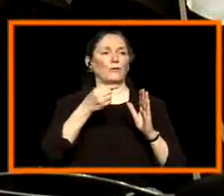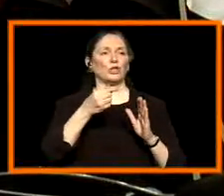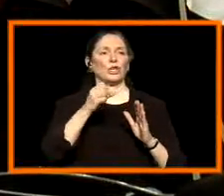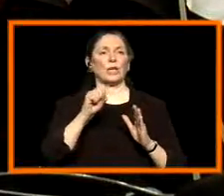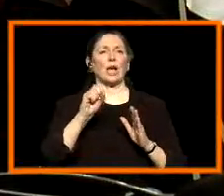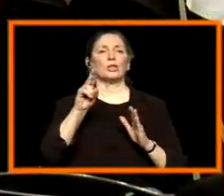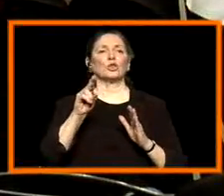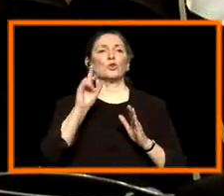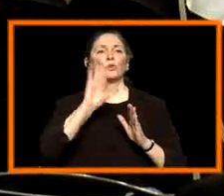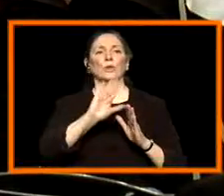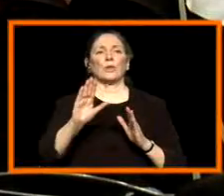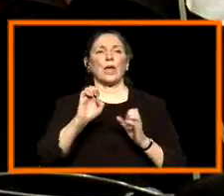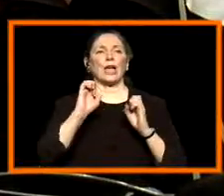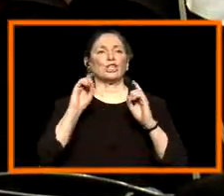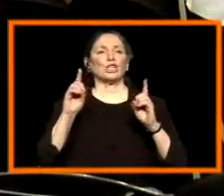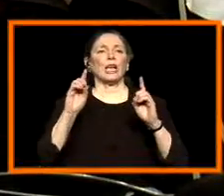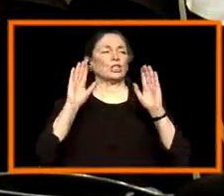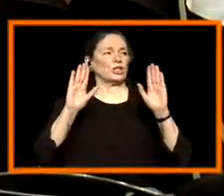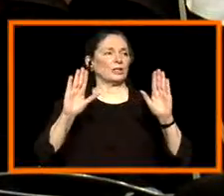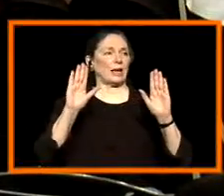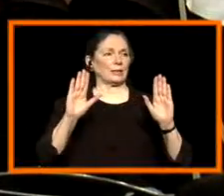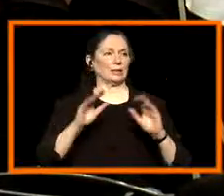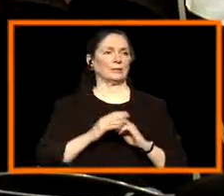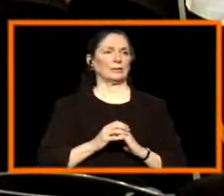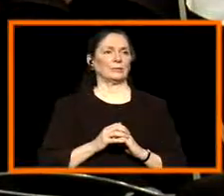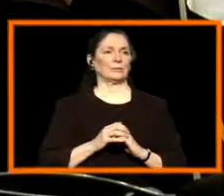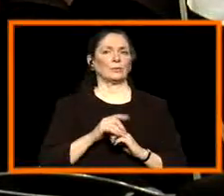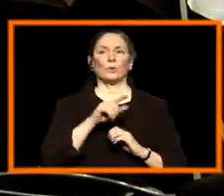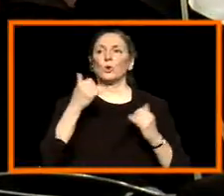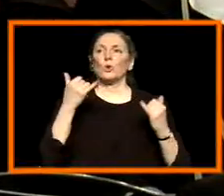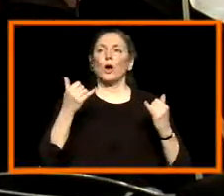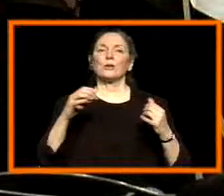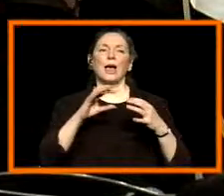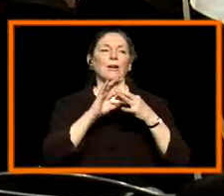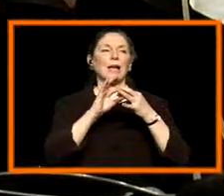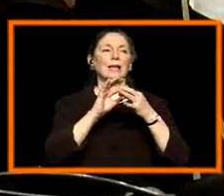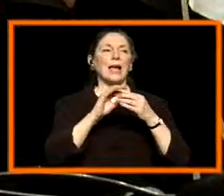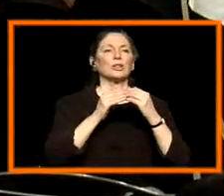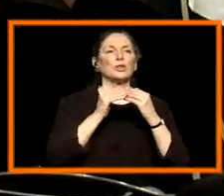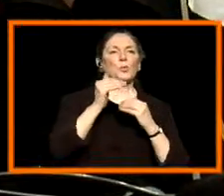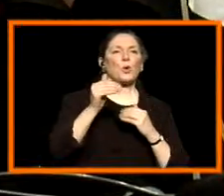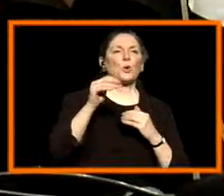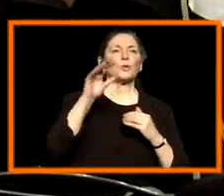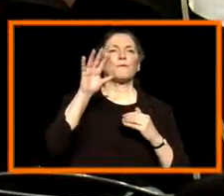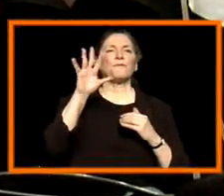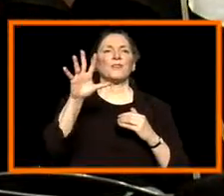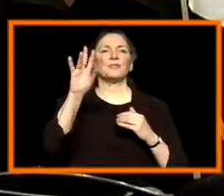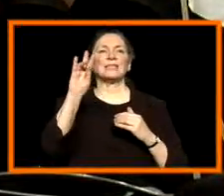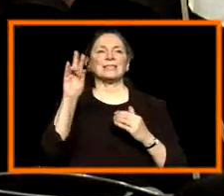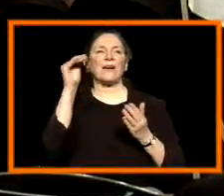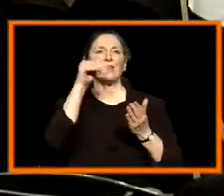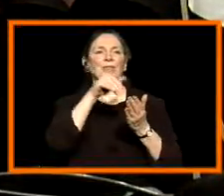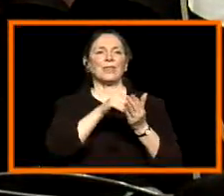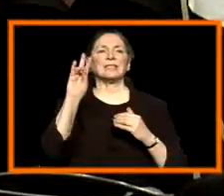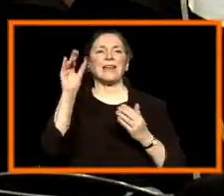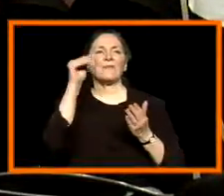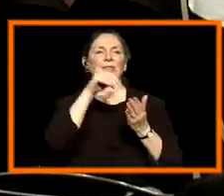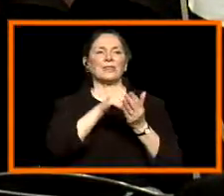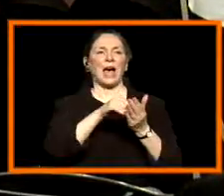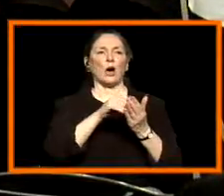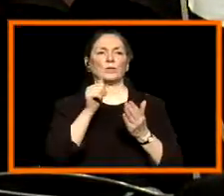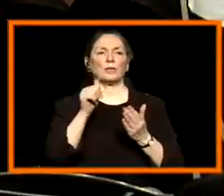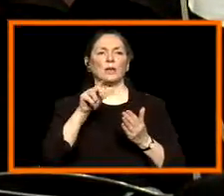GSU's educational excellence. You are now connected to more than 57,000